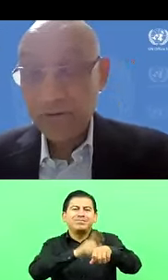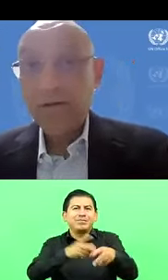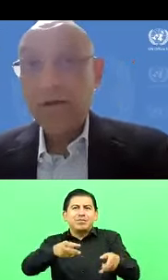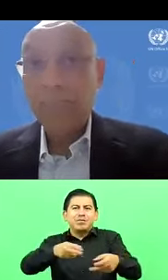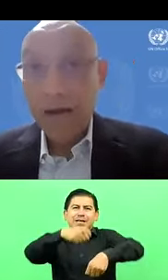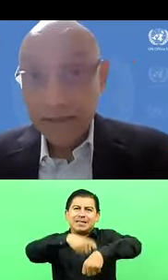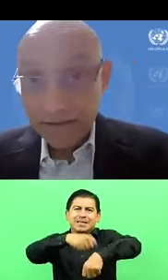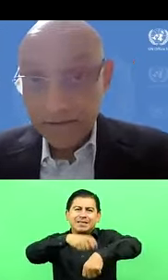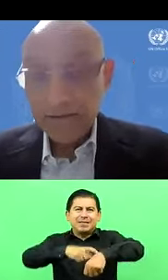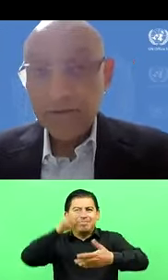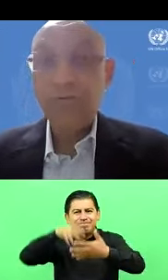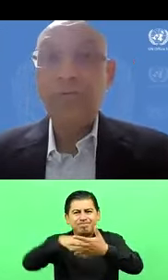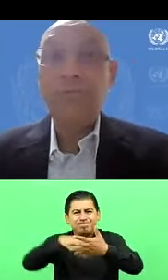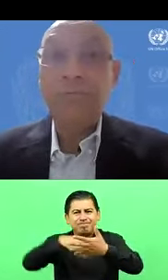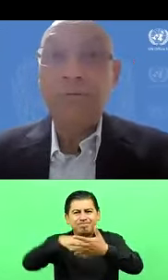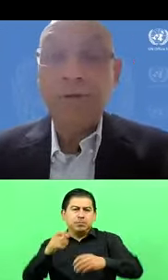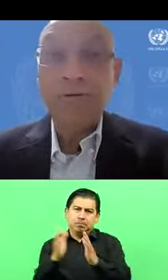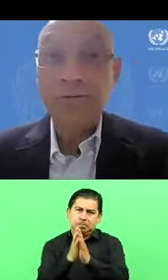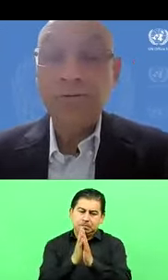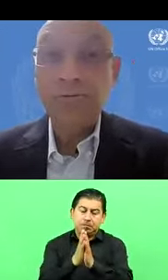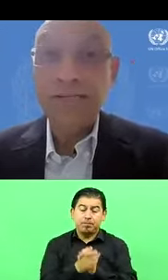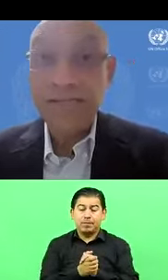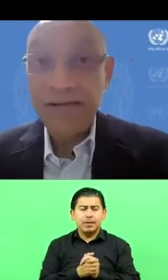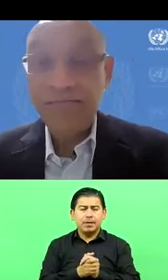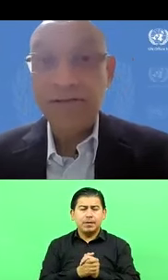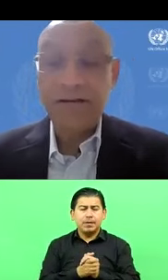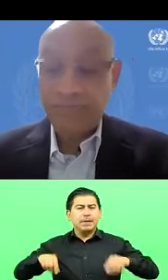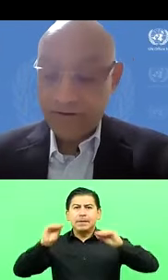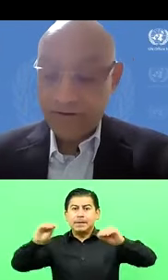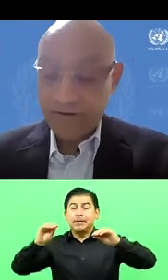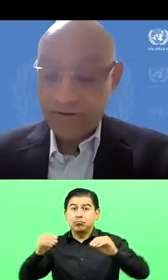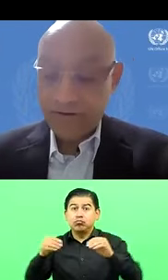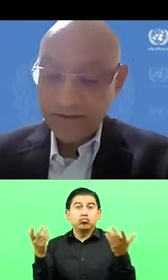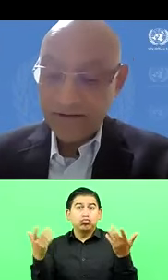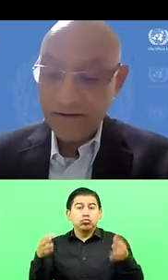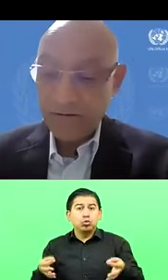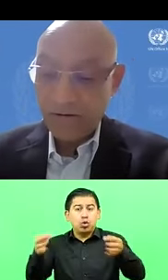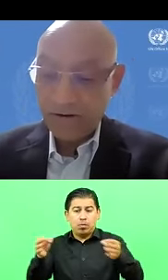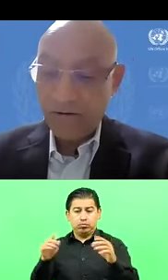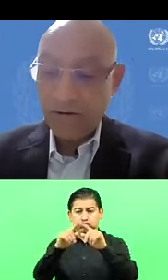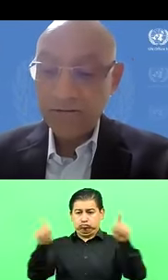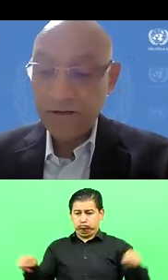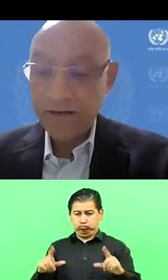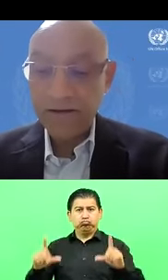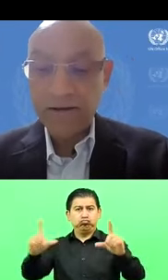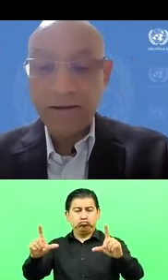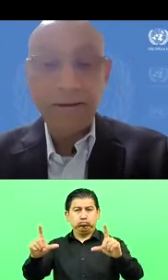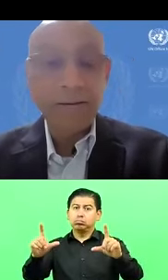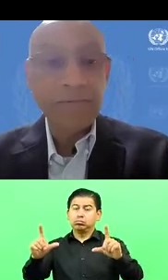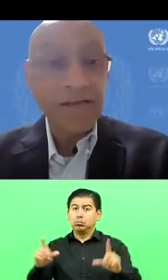course, but to receive the certificate, you must attend all